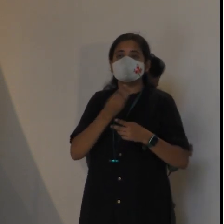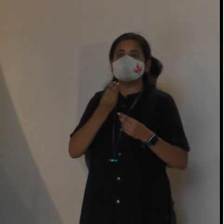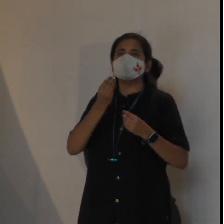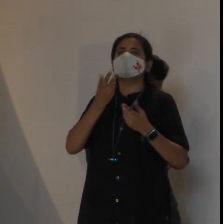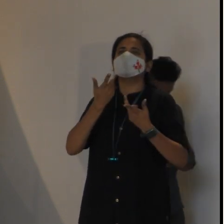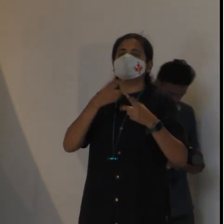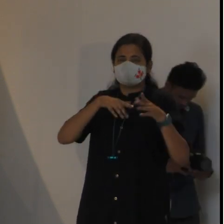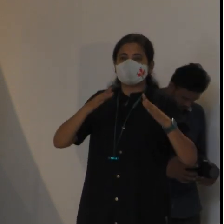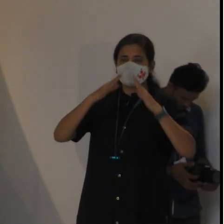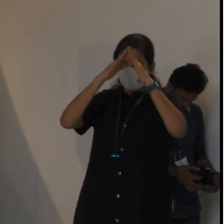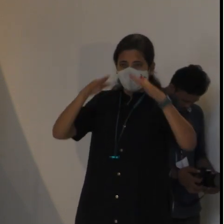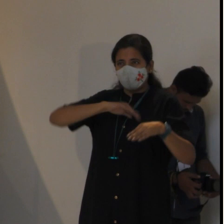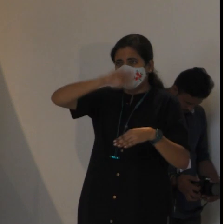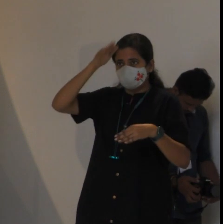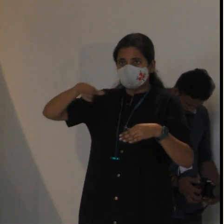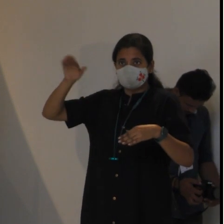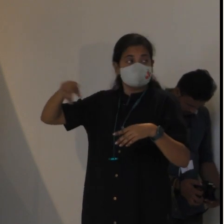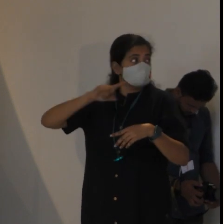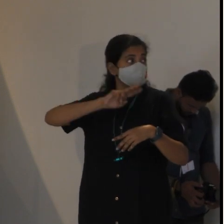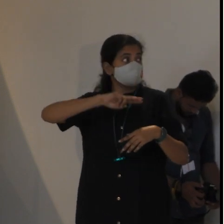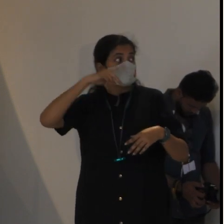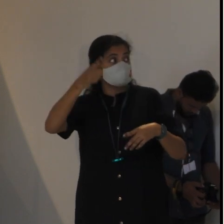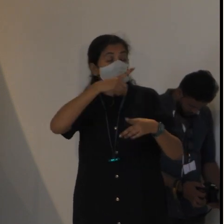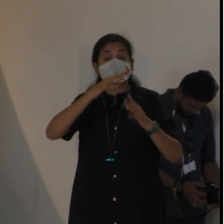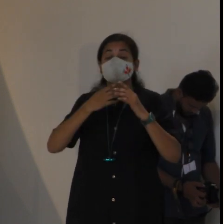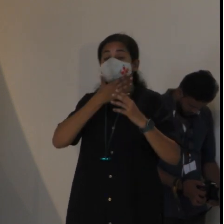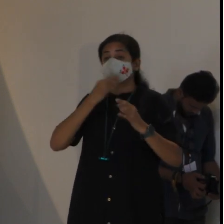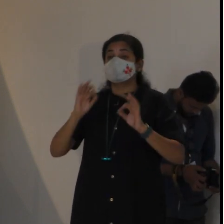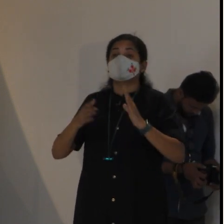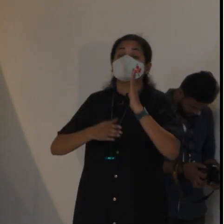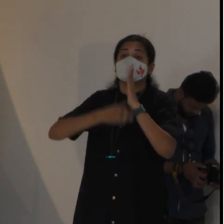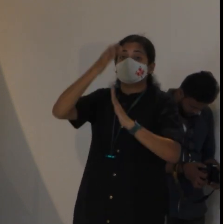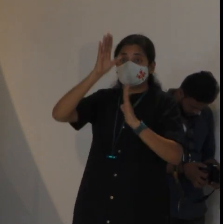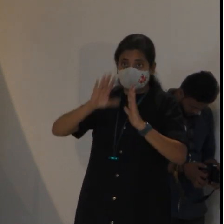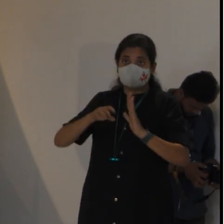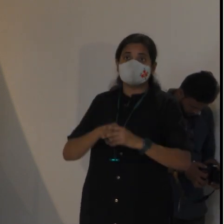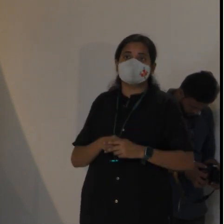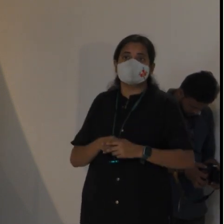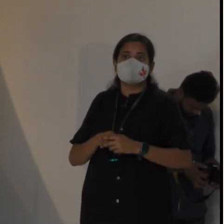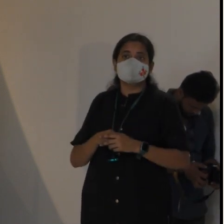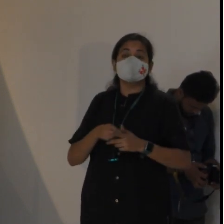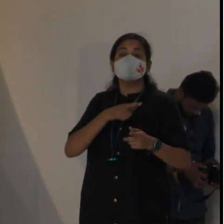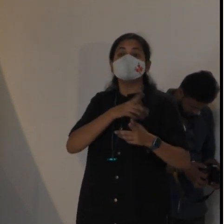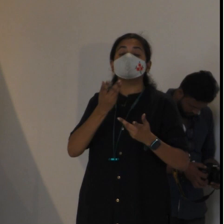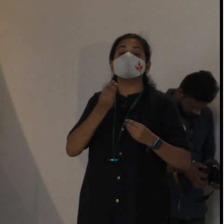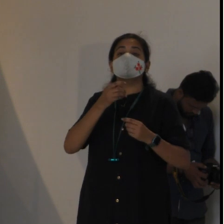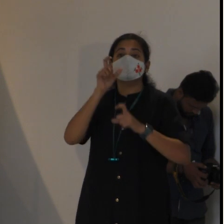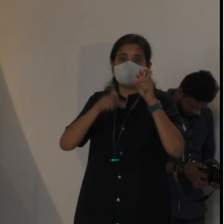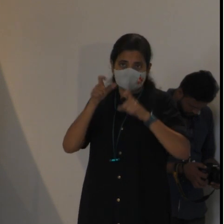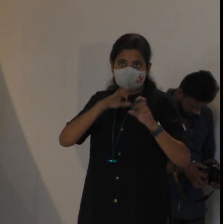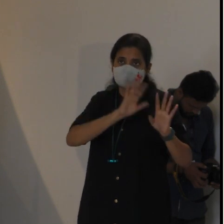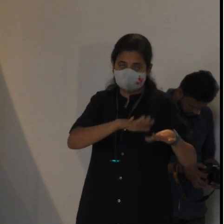on Holy Hill. Just beside it, there is a beautiful building which has these flying buttresses that often escapes people's